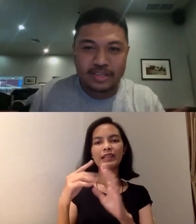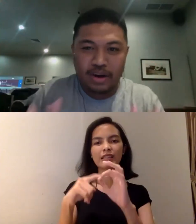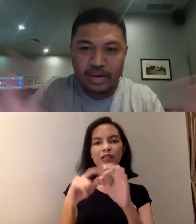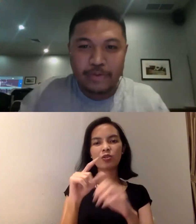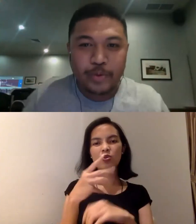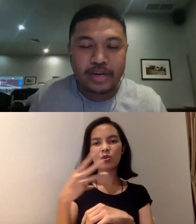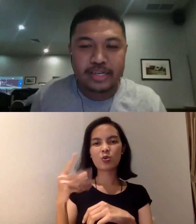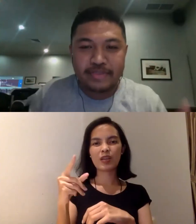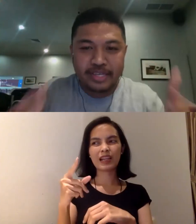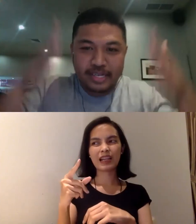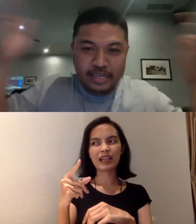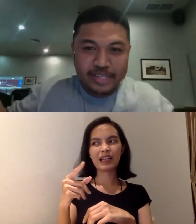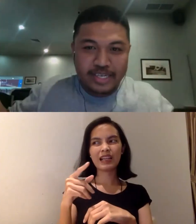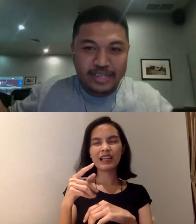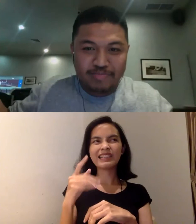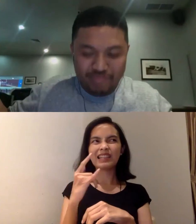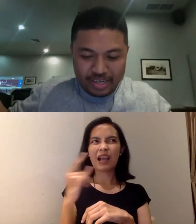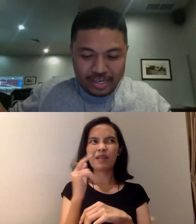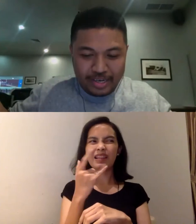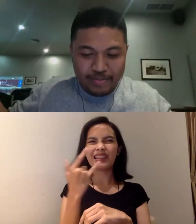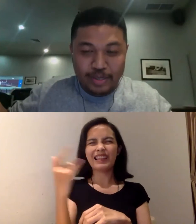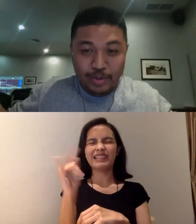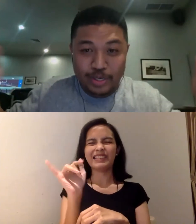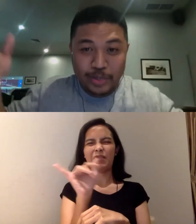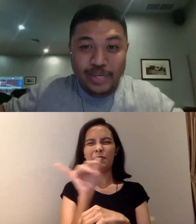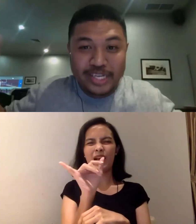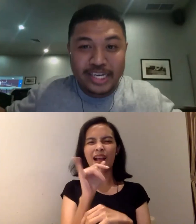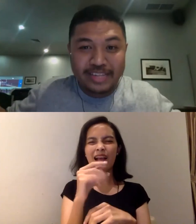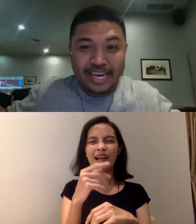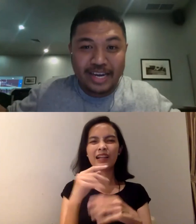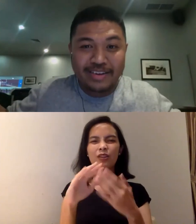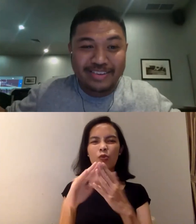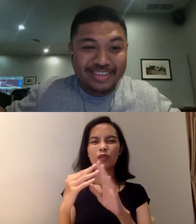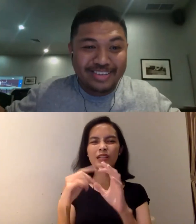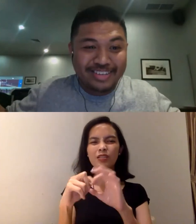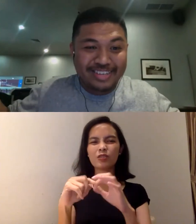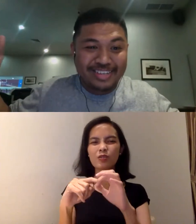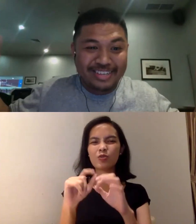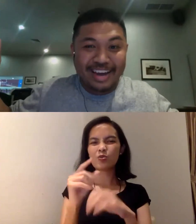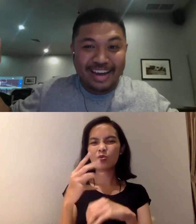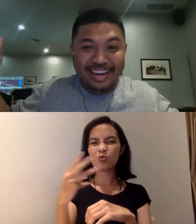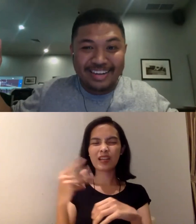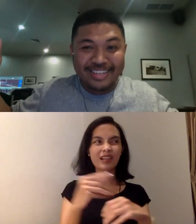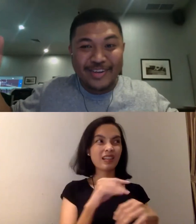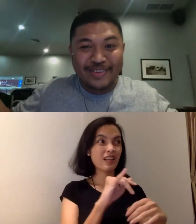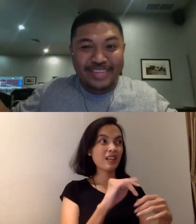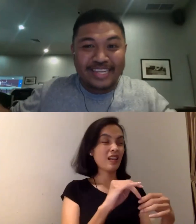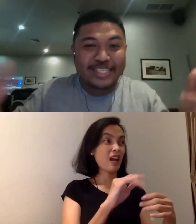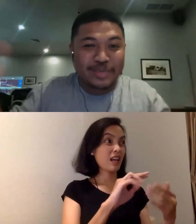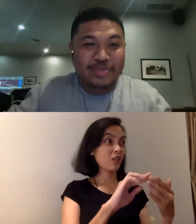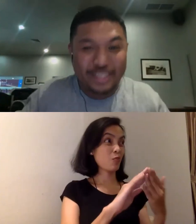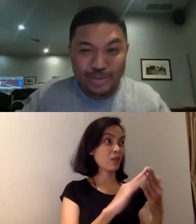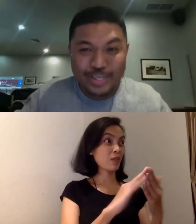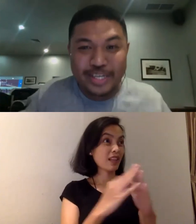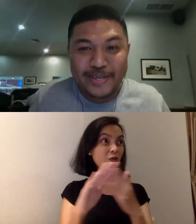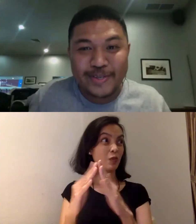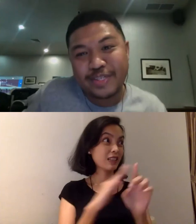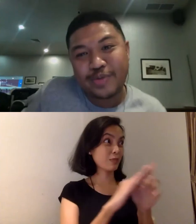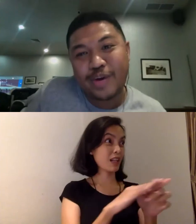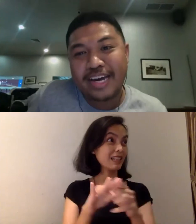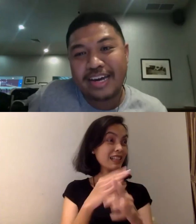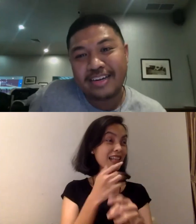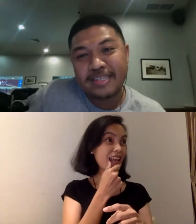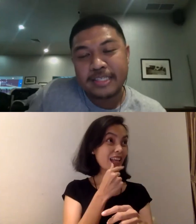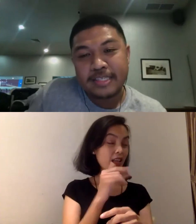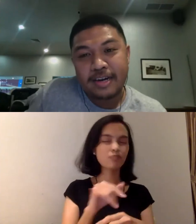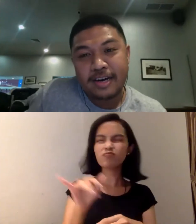are everywhere. Even the queer community, even within the community. Yeah, you know, they discriminate to each other. So that's